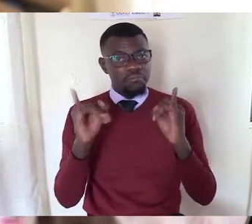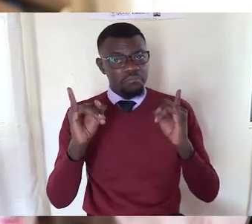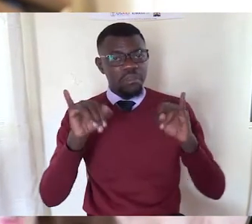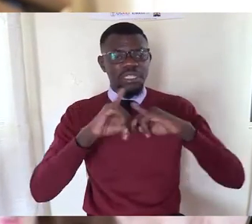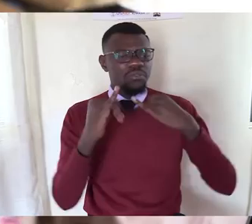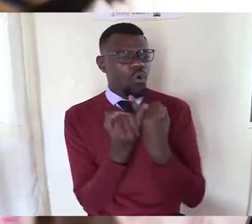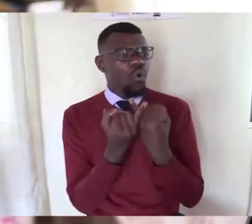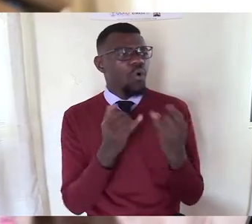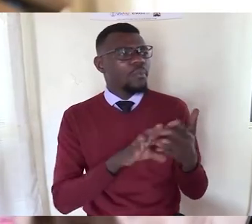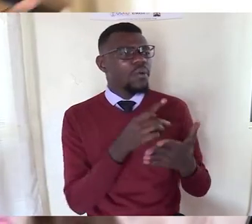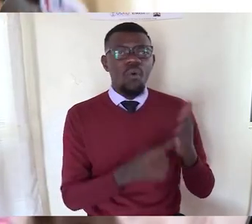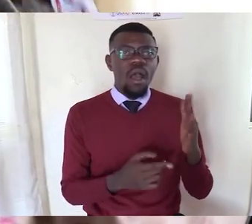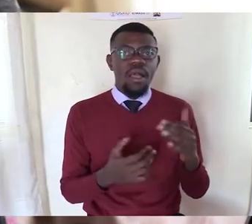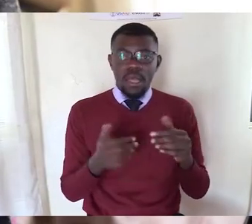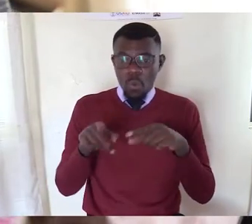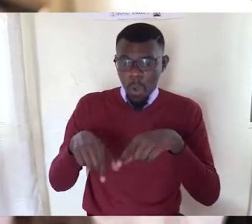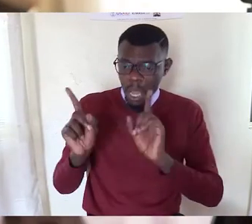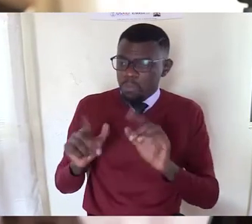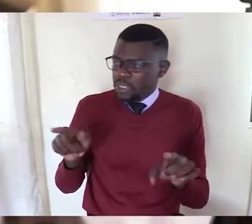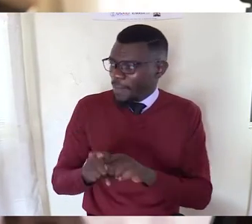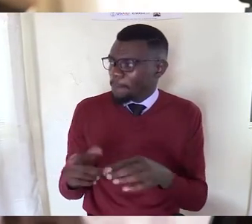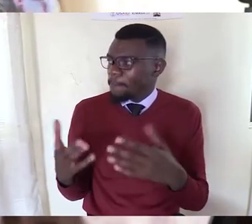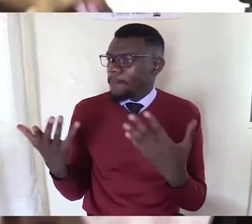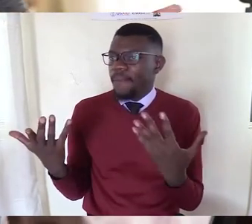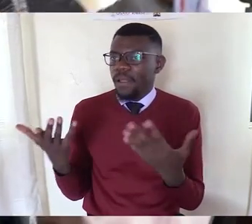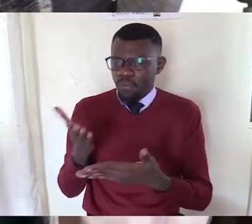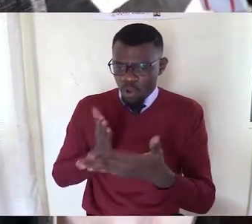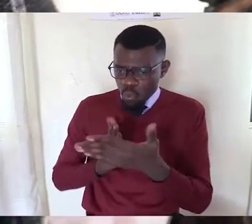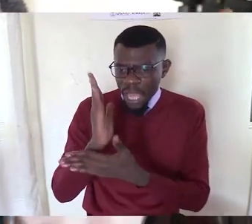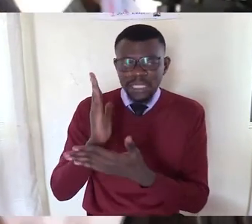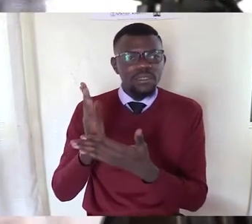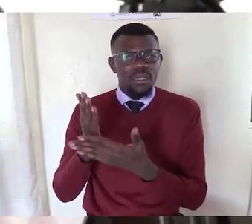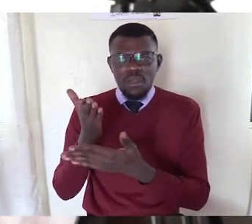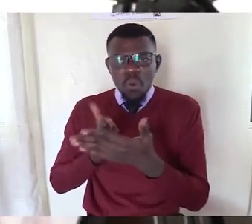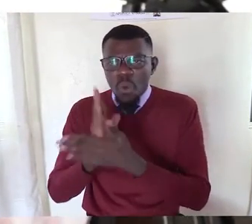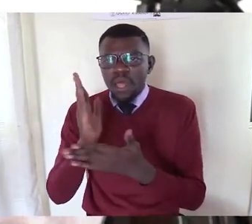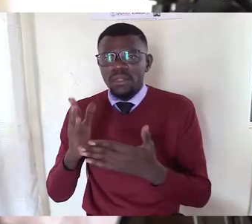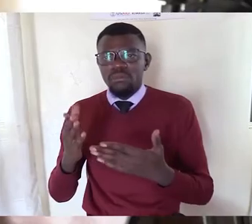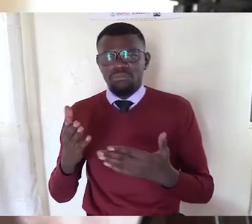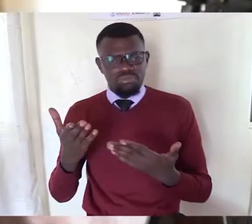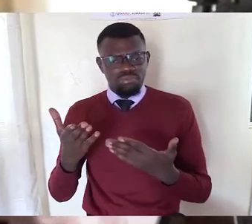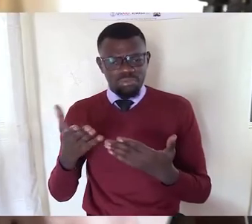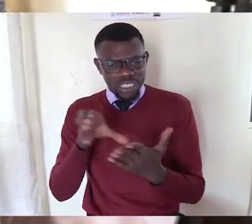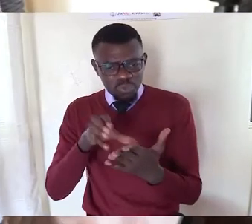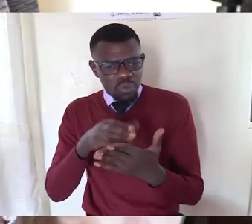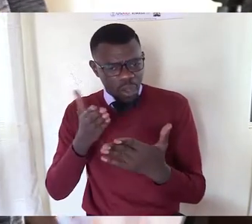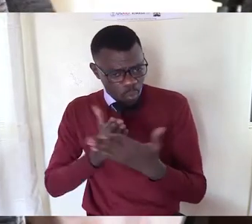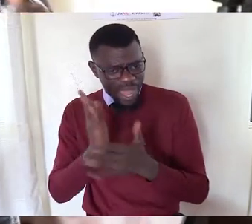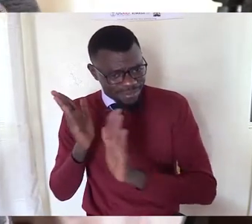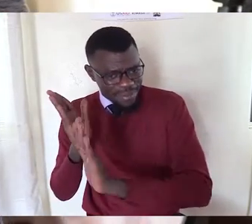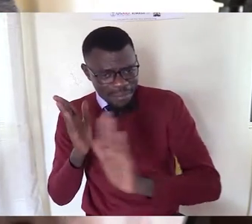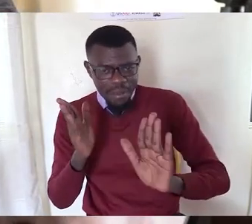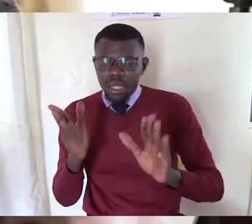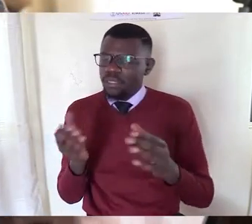simply means you are also compromising the rights and the prevention of this kind of situation. So we